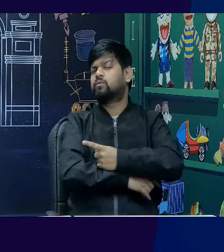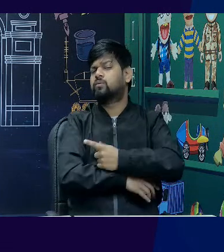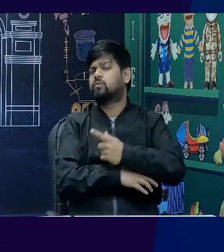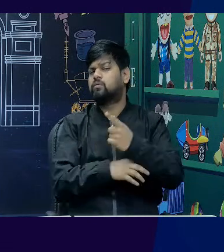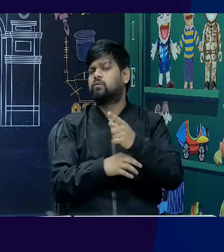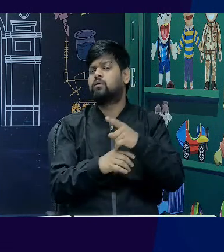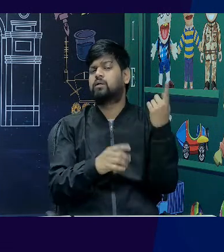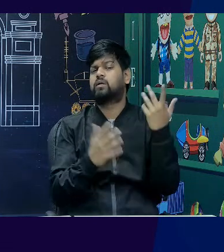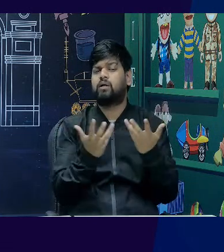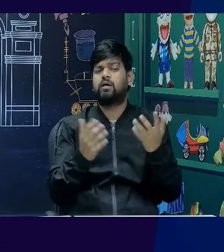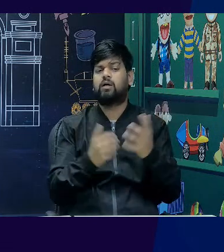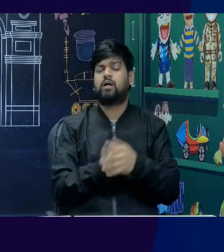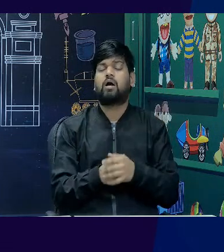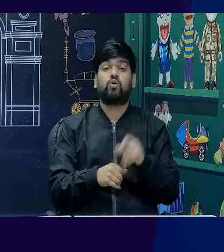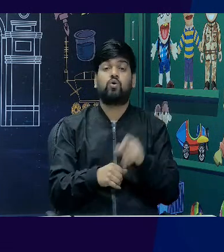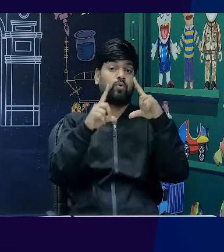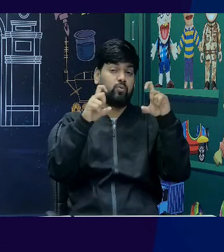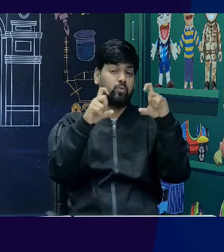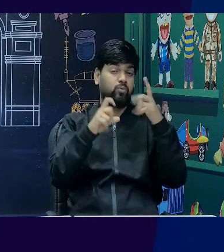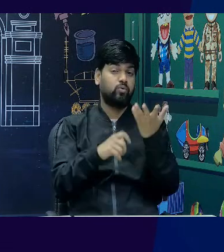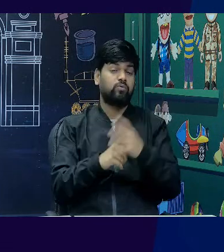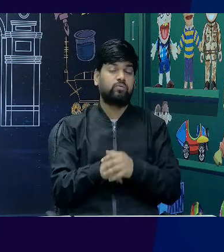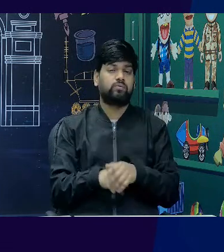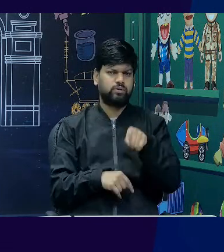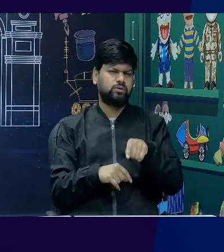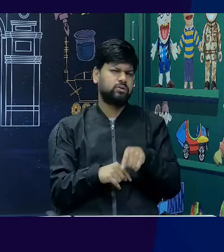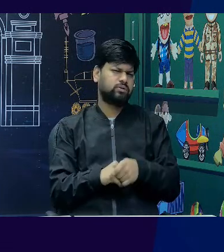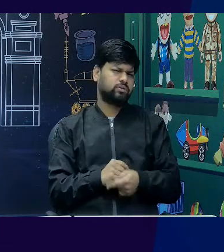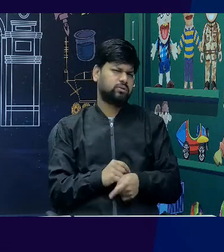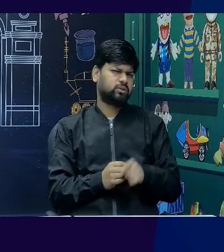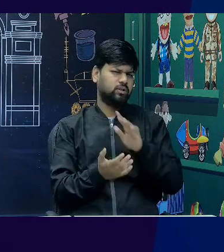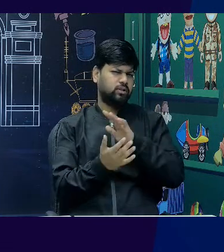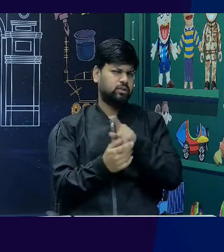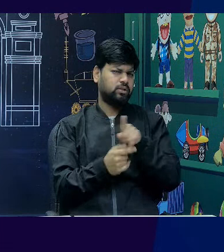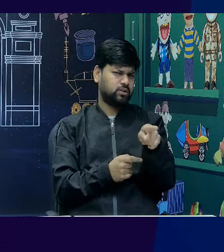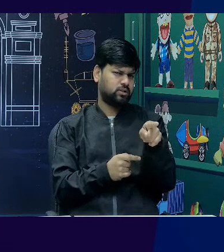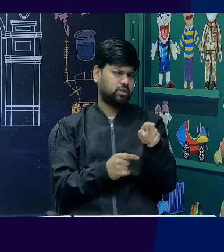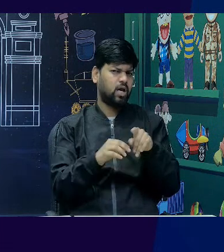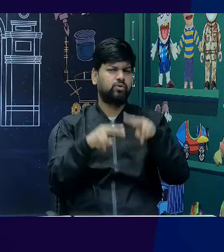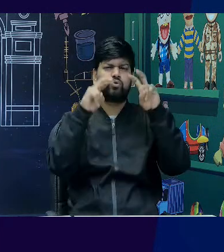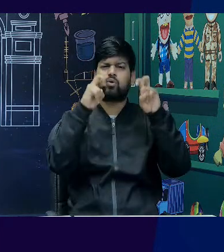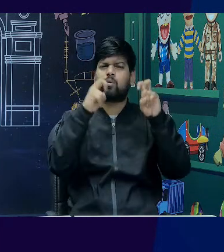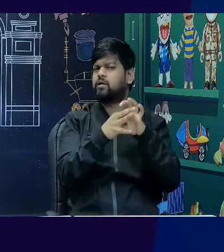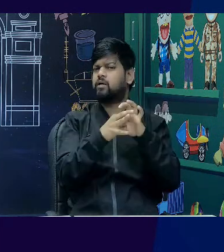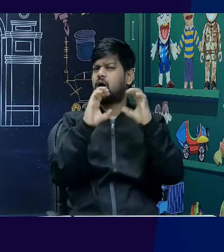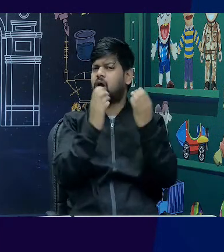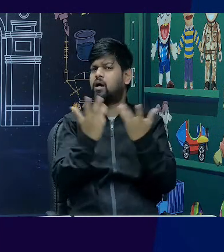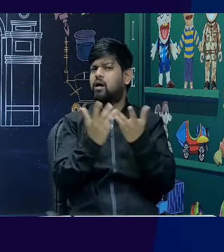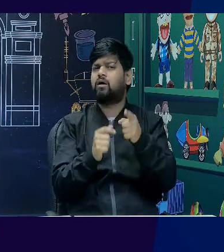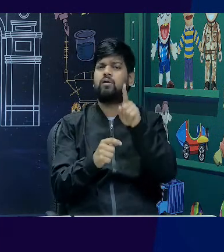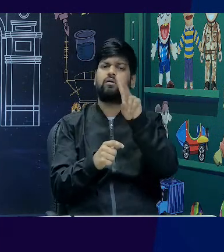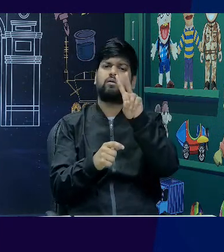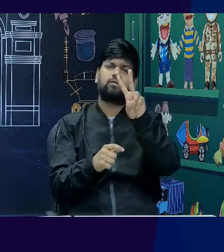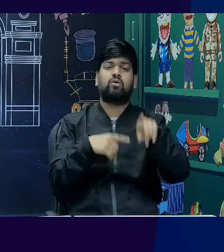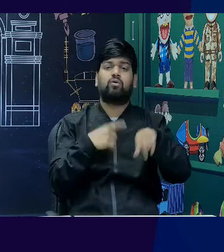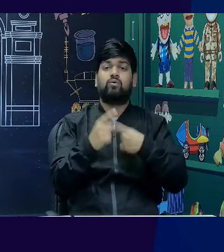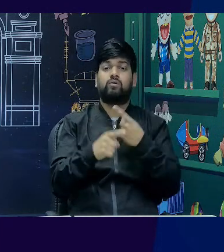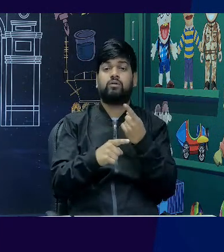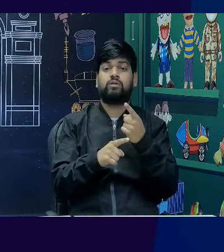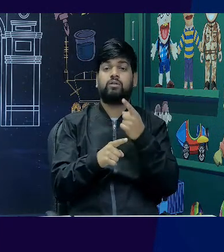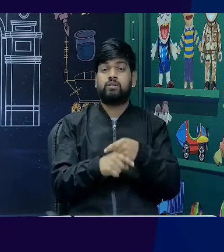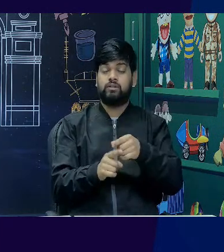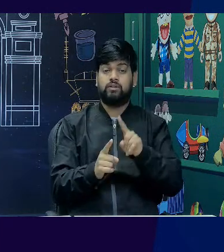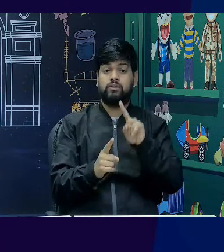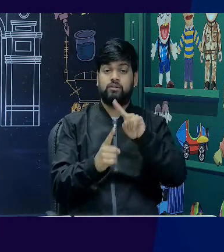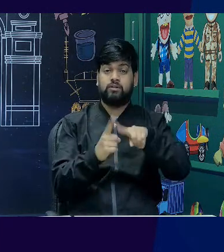student followed by your class. It is for class 12th. Then the school name and the address where you are living. Then the expert and the teacher name. And today in